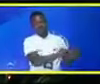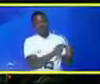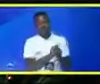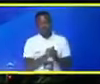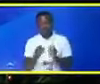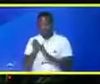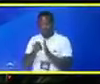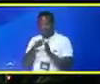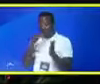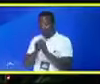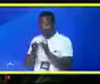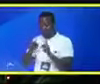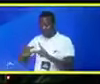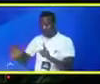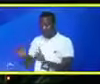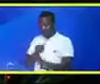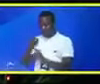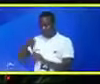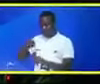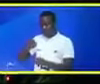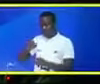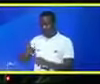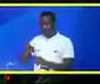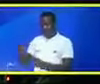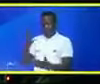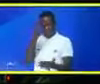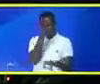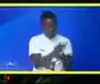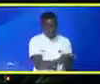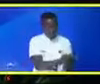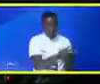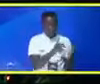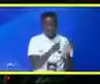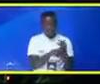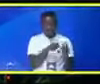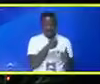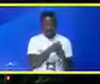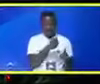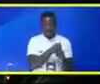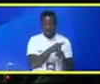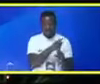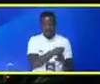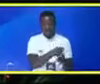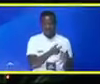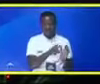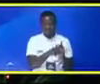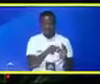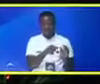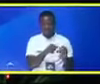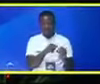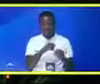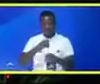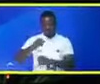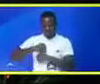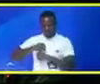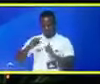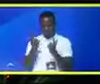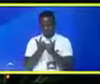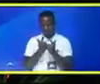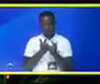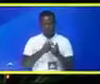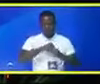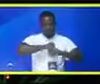Peter, they put him in prison, delivered him to 4 quaternions of soldiers to keep him. Can you imagine that level of